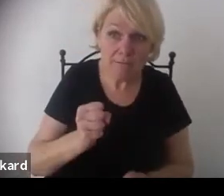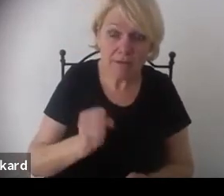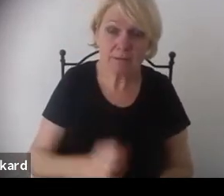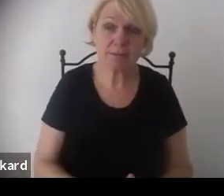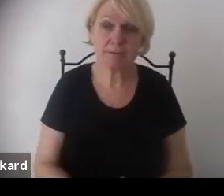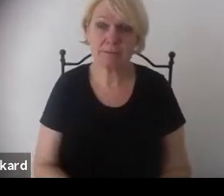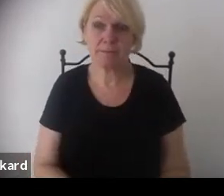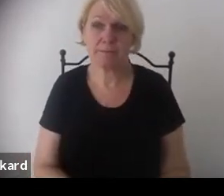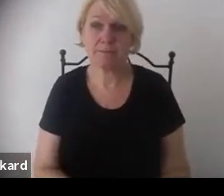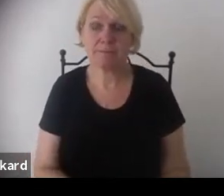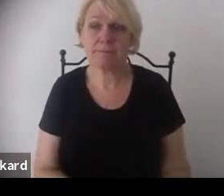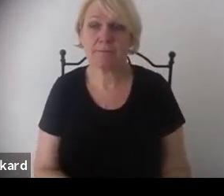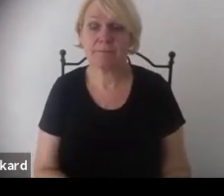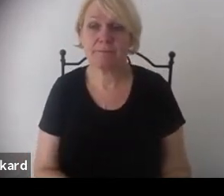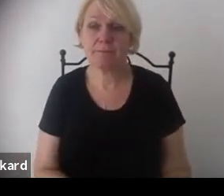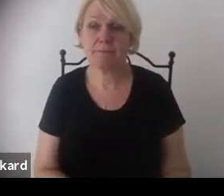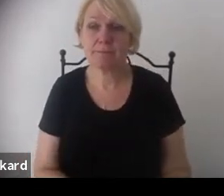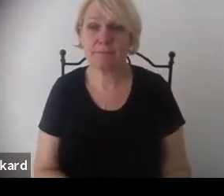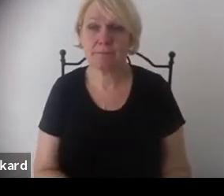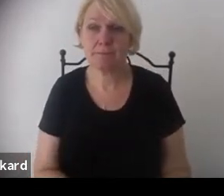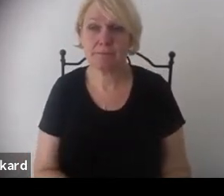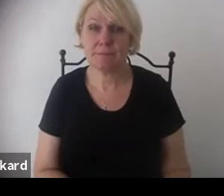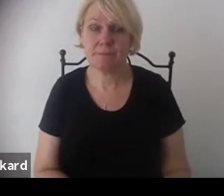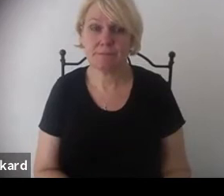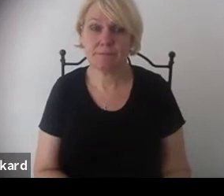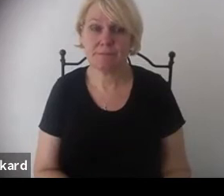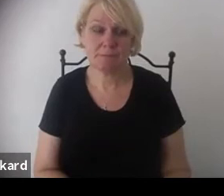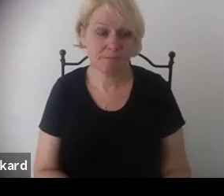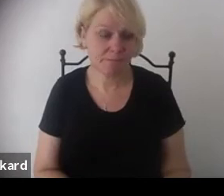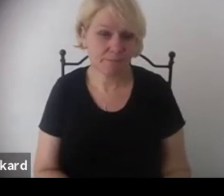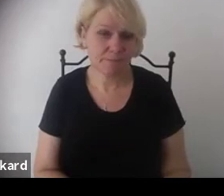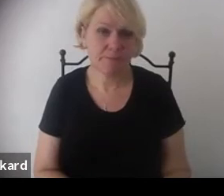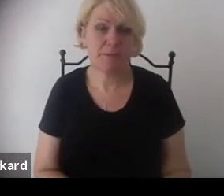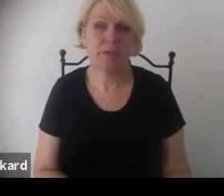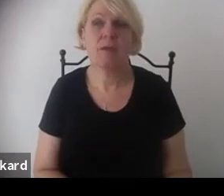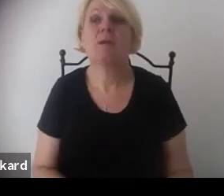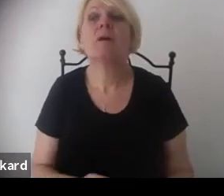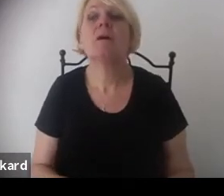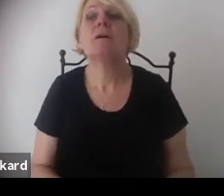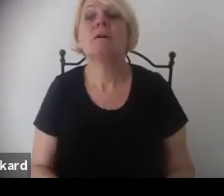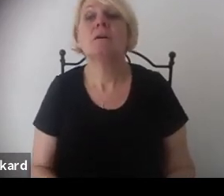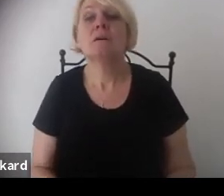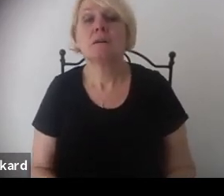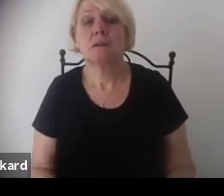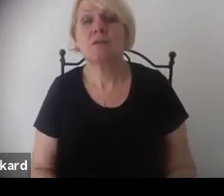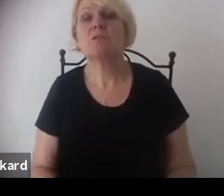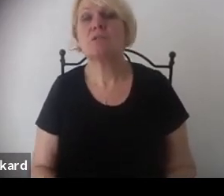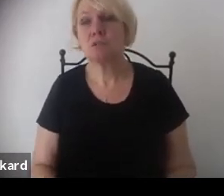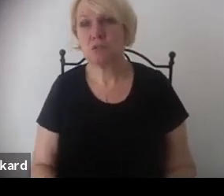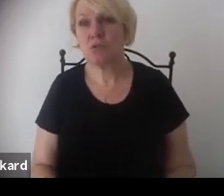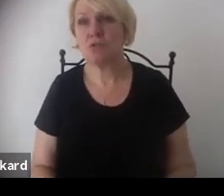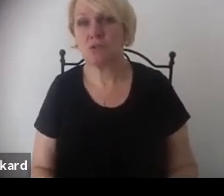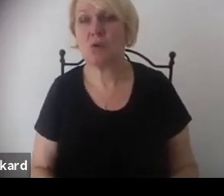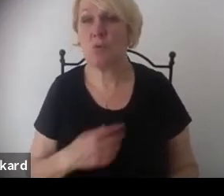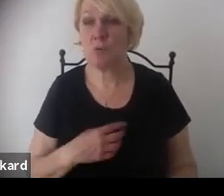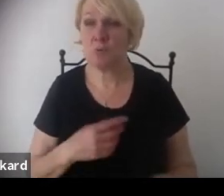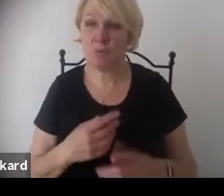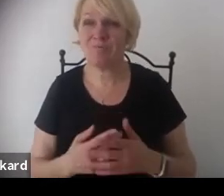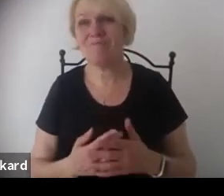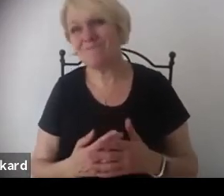concerns? Yeah, so there's probably two aspects of this. In terms of the short term, the sort of immediate